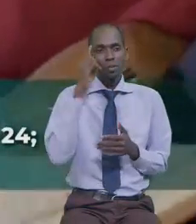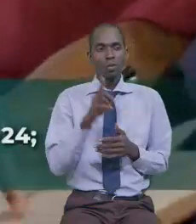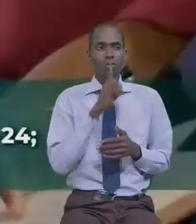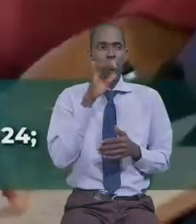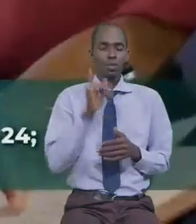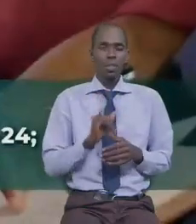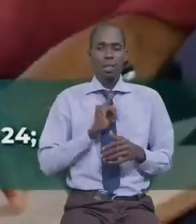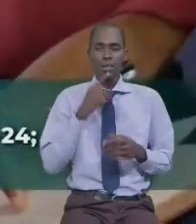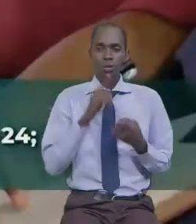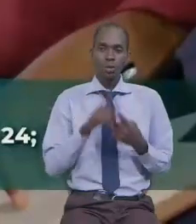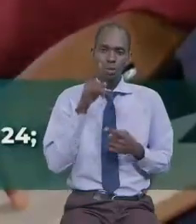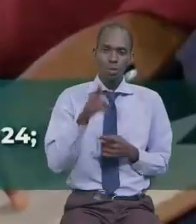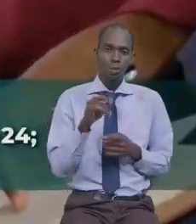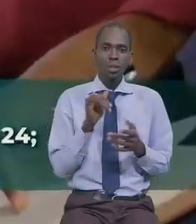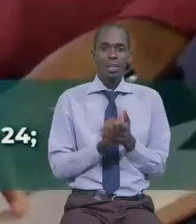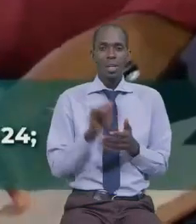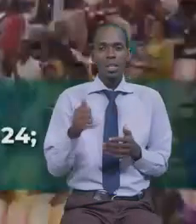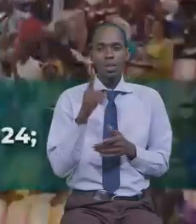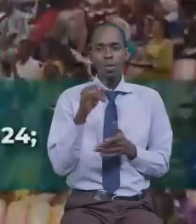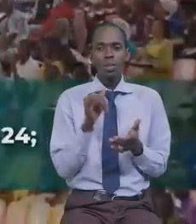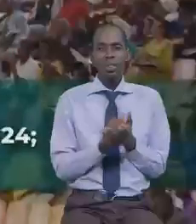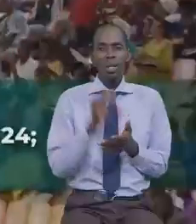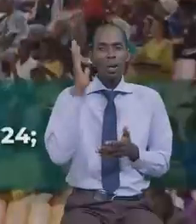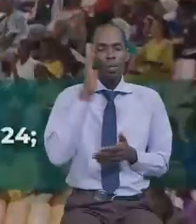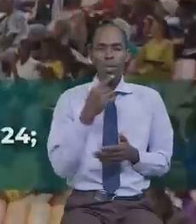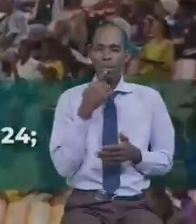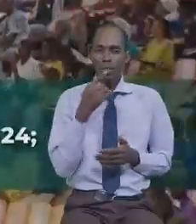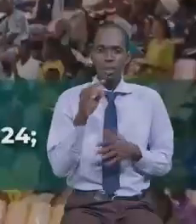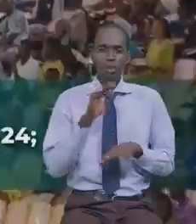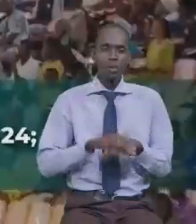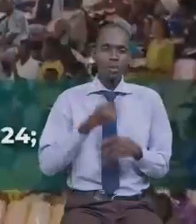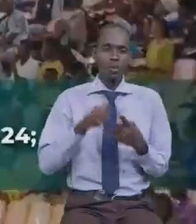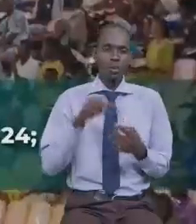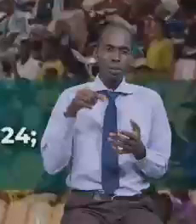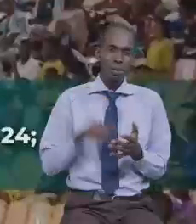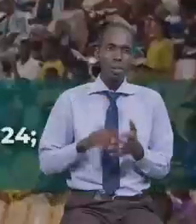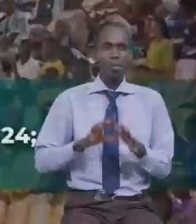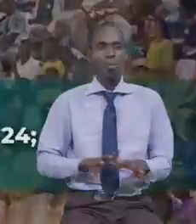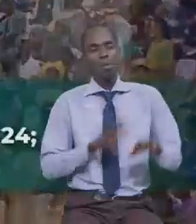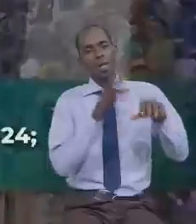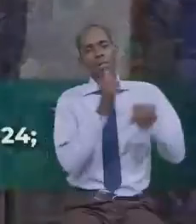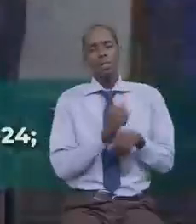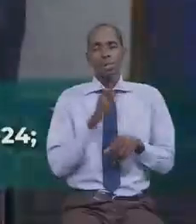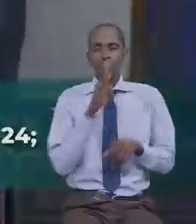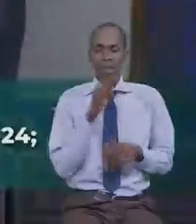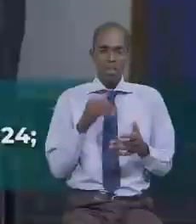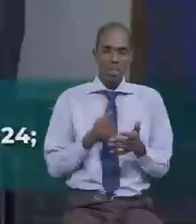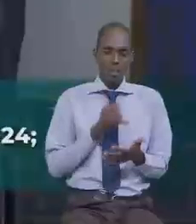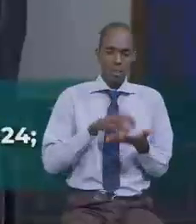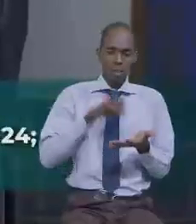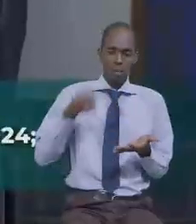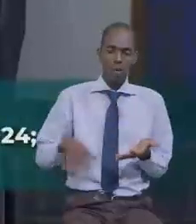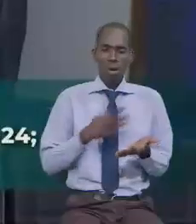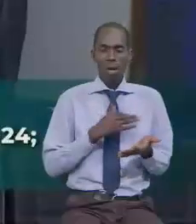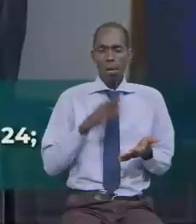whosoever shall say unto this mountain, be thou removed and be thou